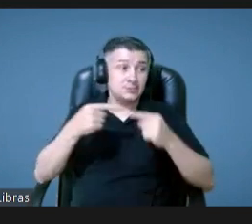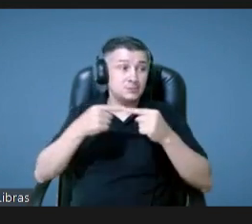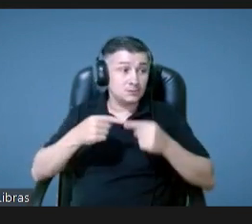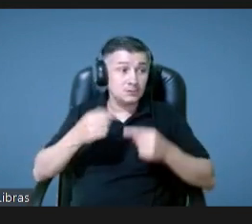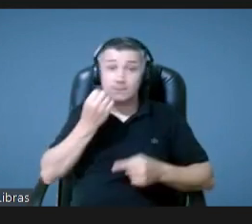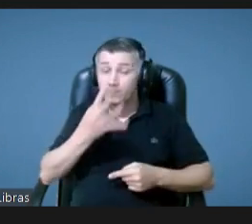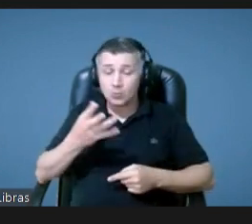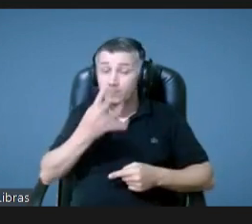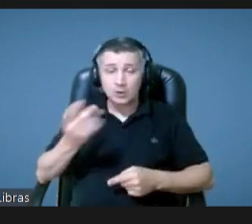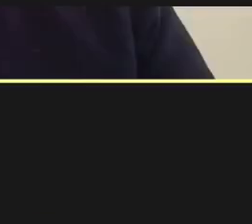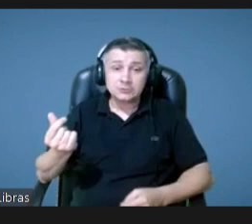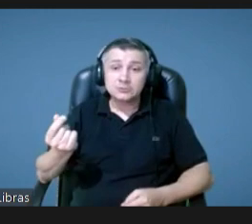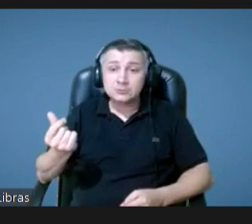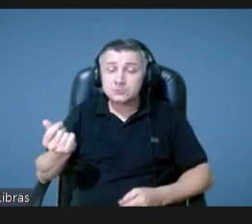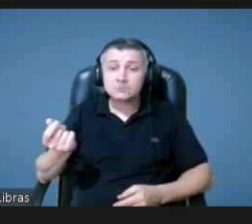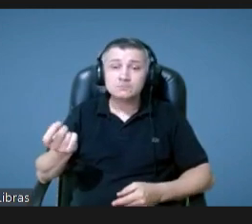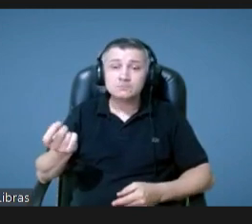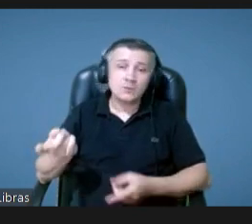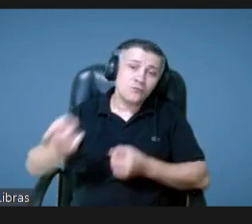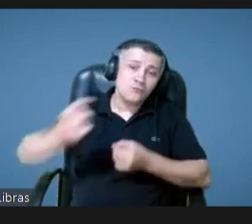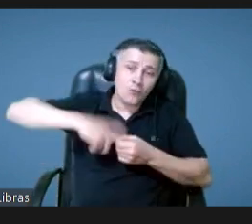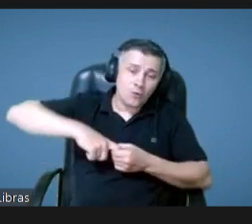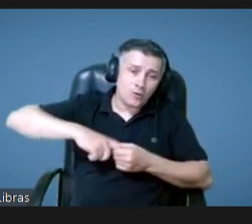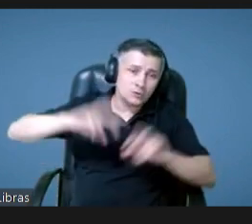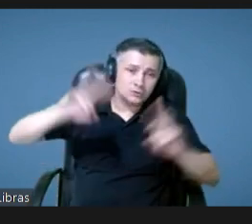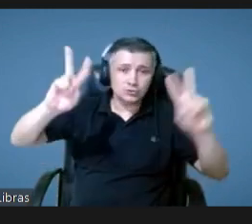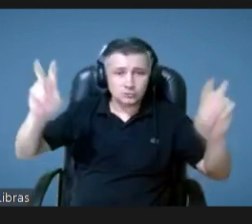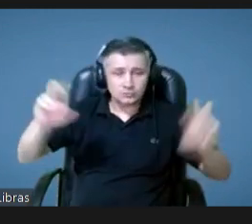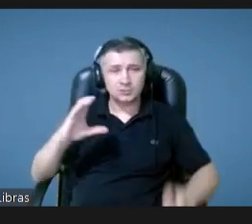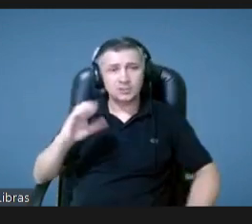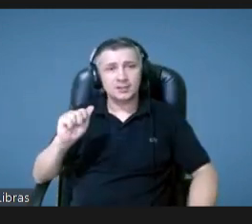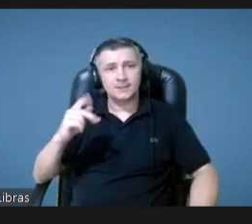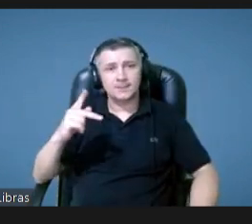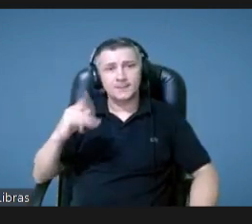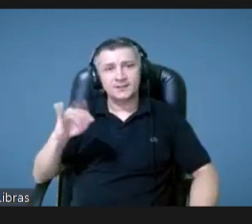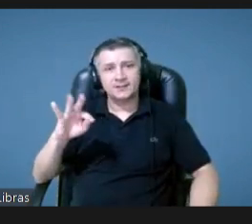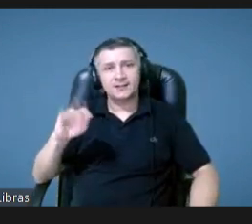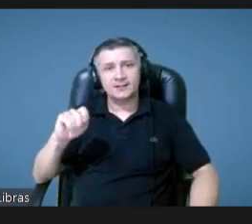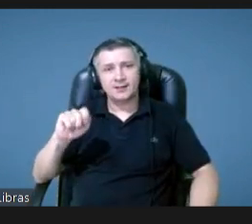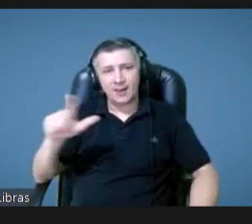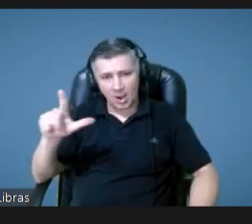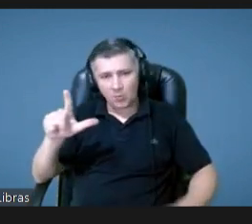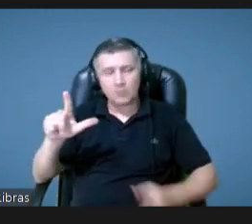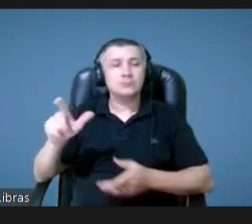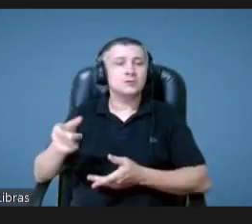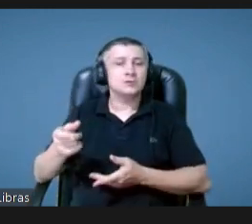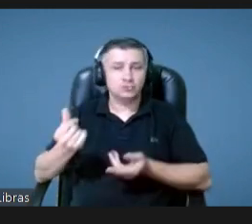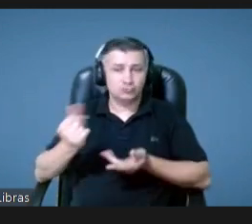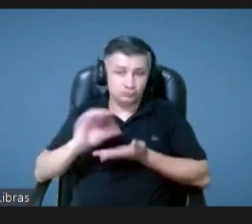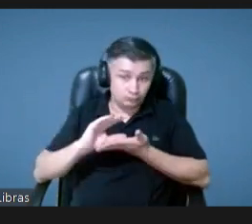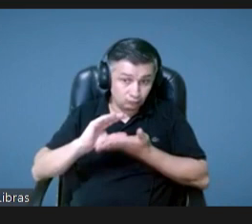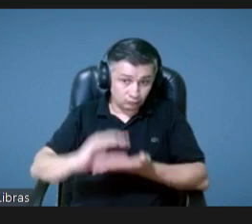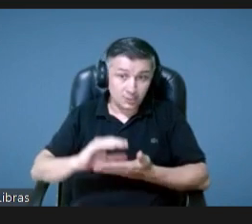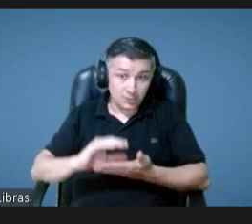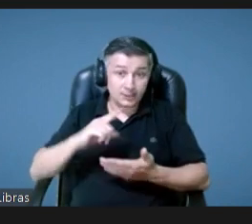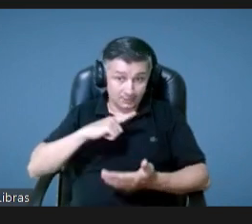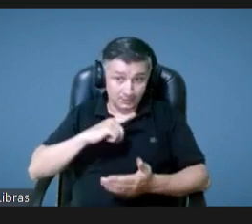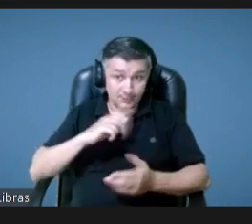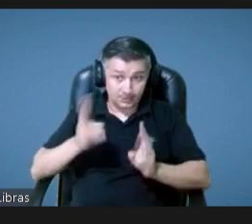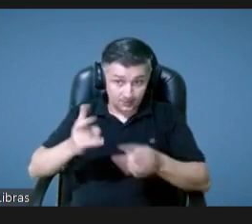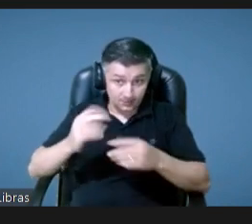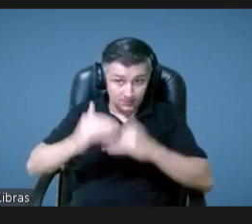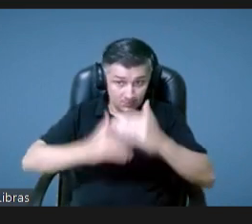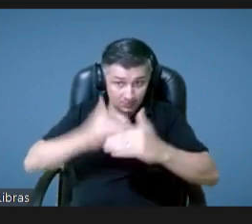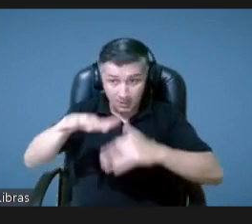invest our capital so that we can have a good rate of return on the invested capital. And we do